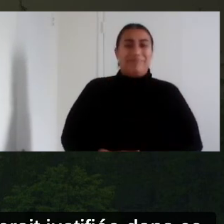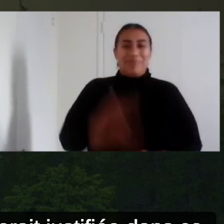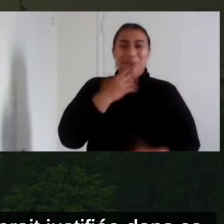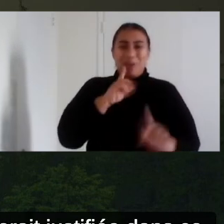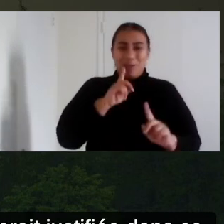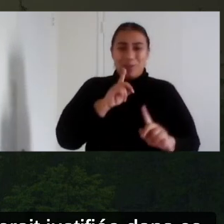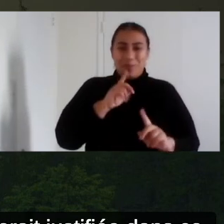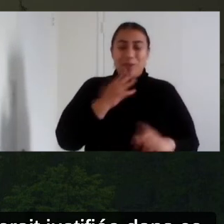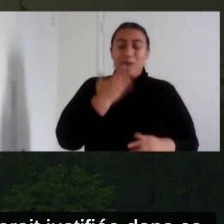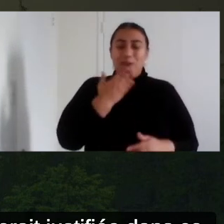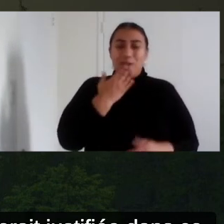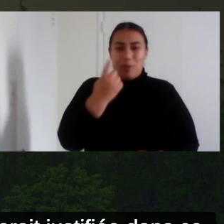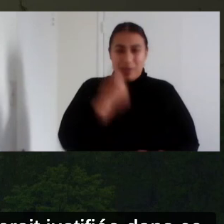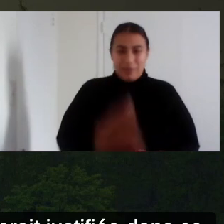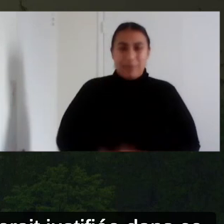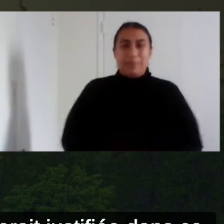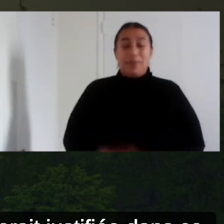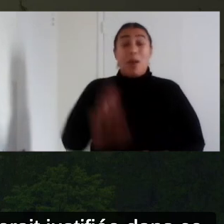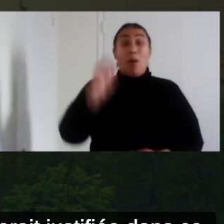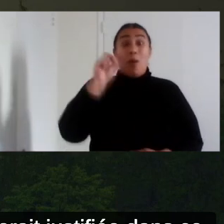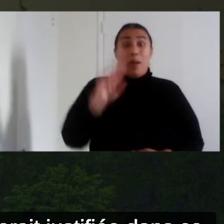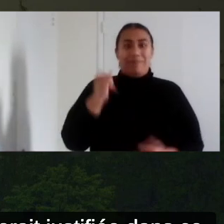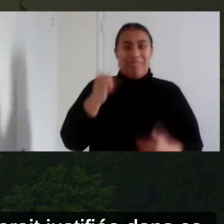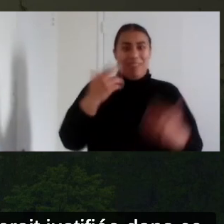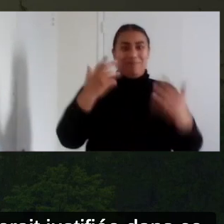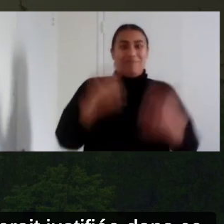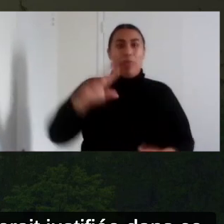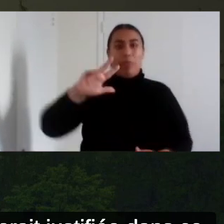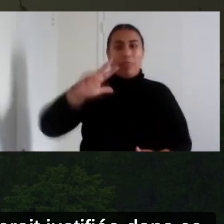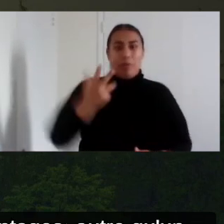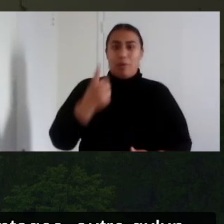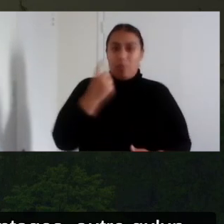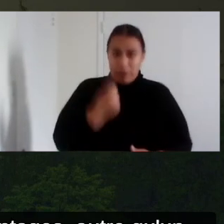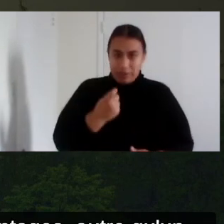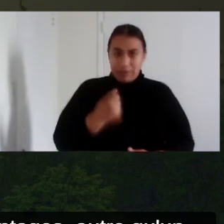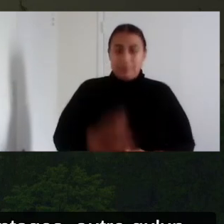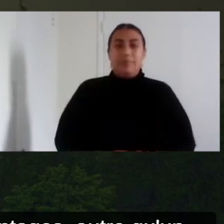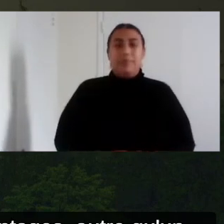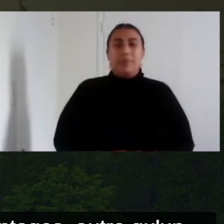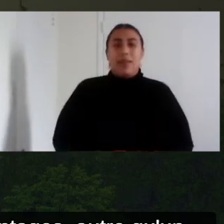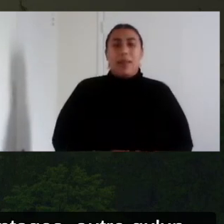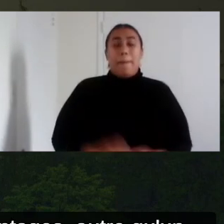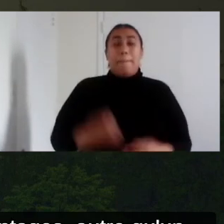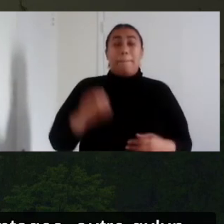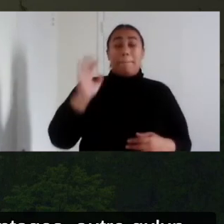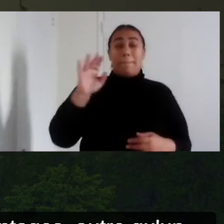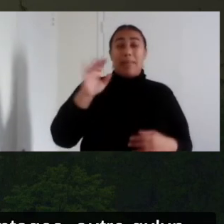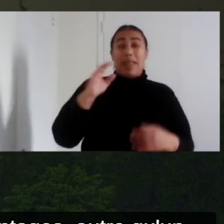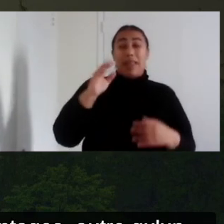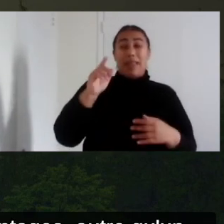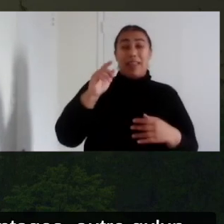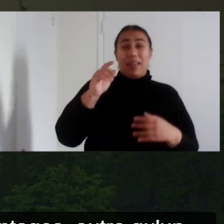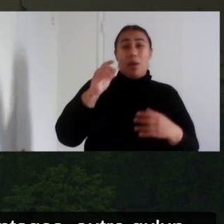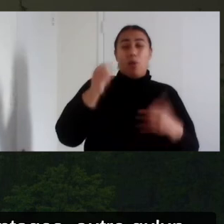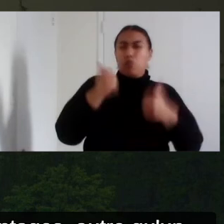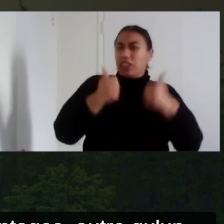So the answer to the question is yes, another consultation would be warranted in this case, And we can discuss adding either a microdose of THC or